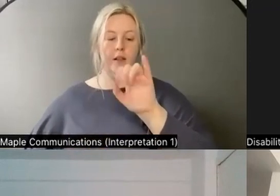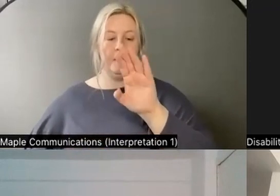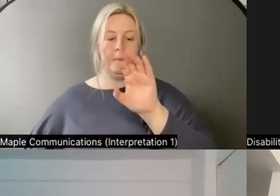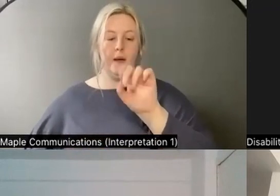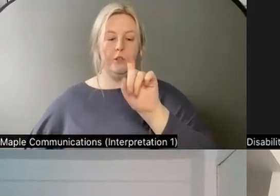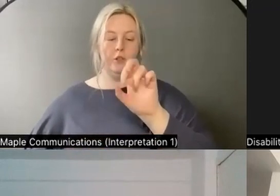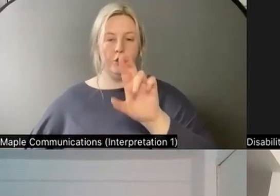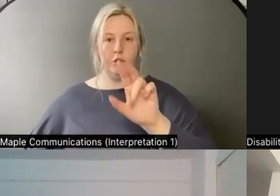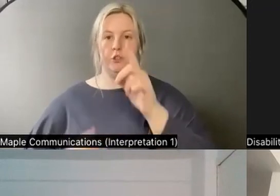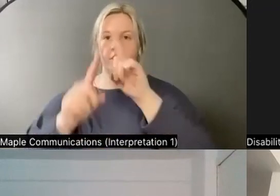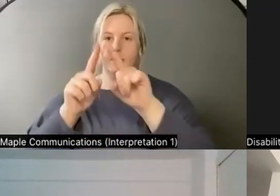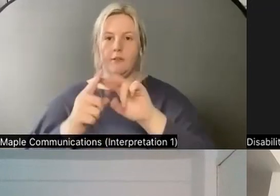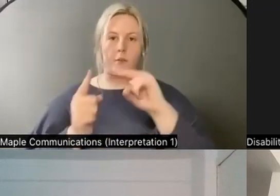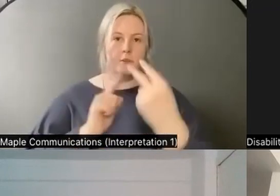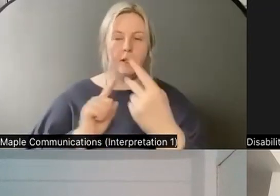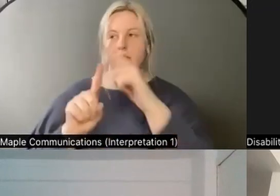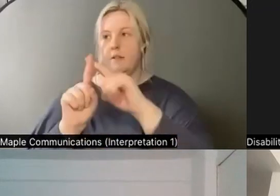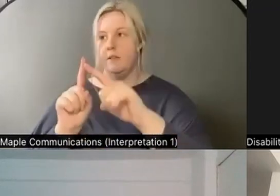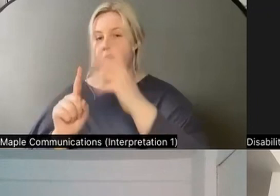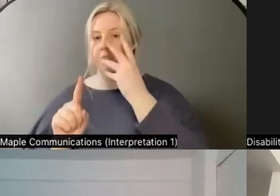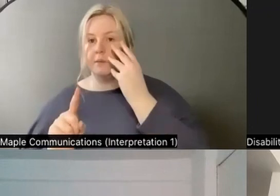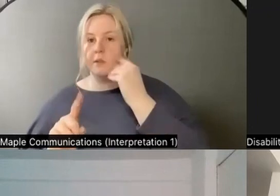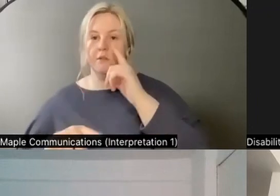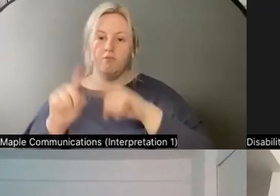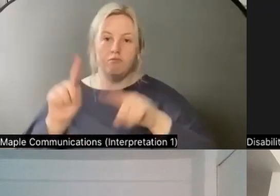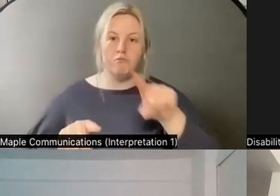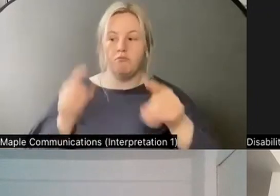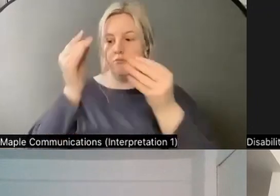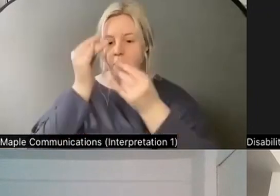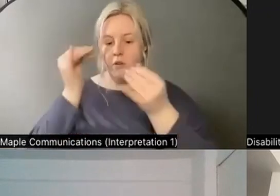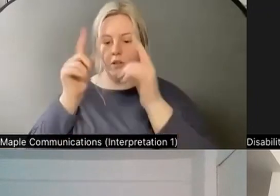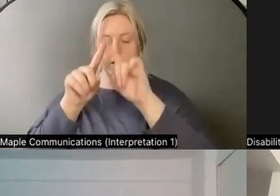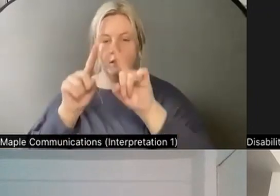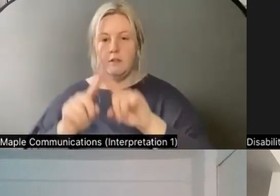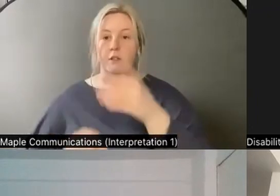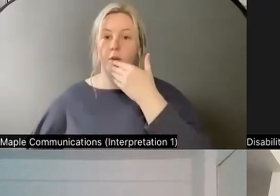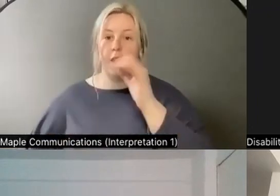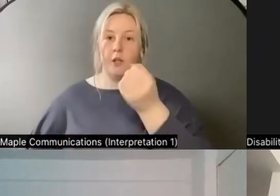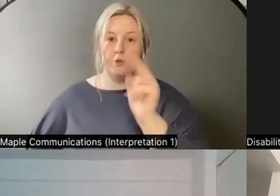and experiences to the table. Thank you, John.